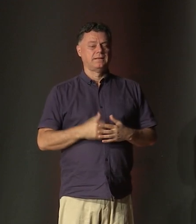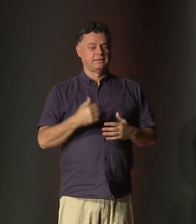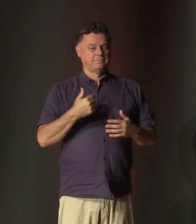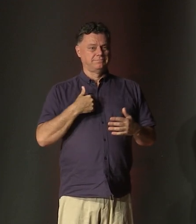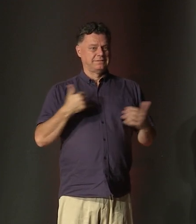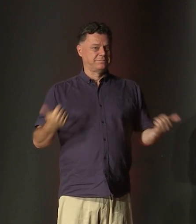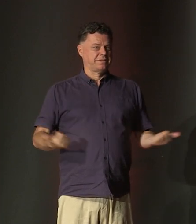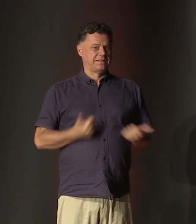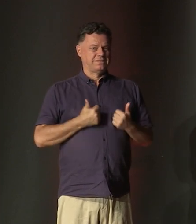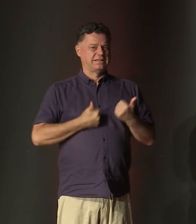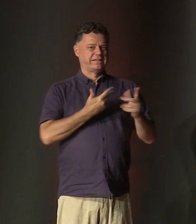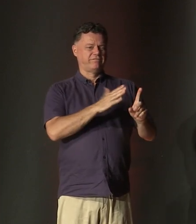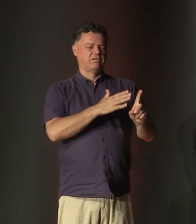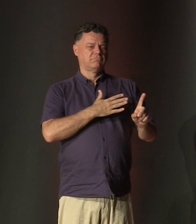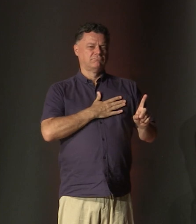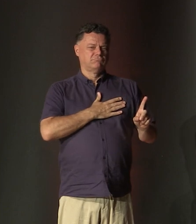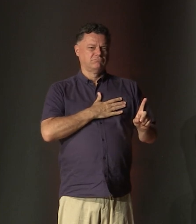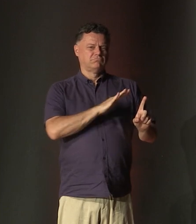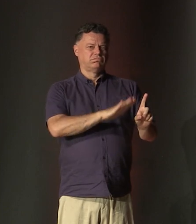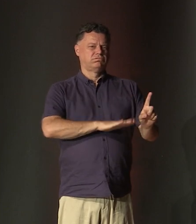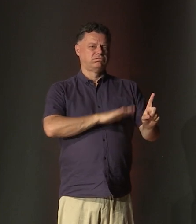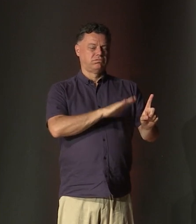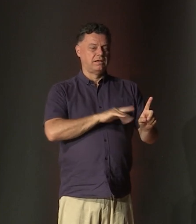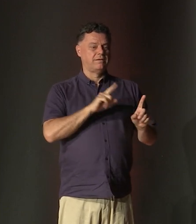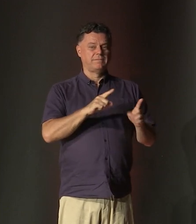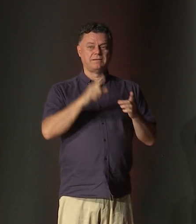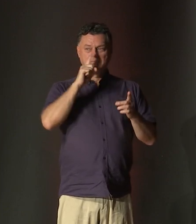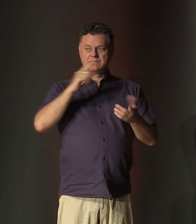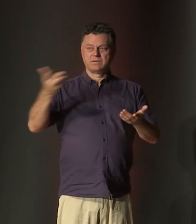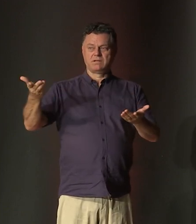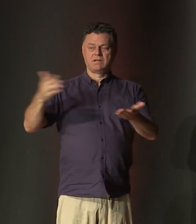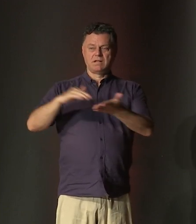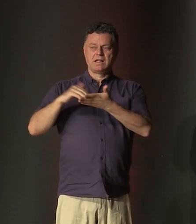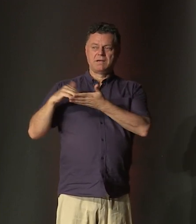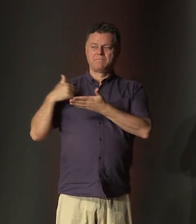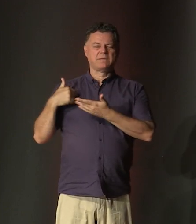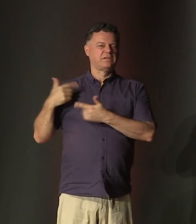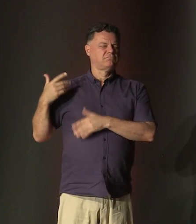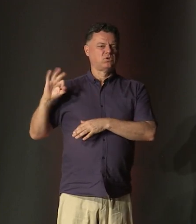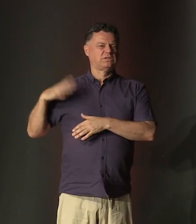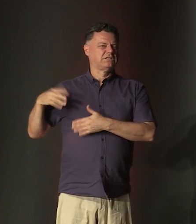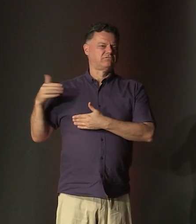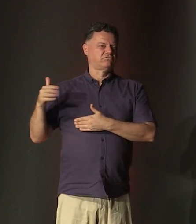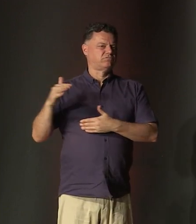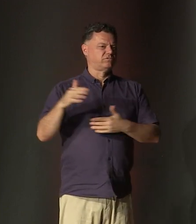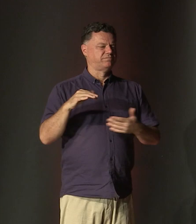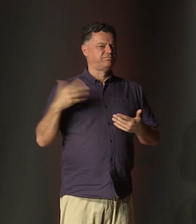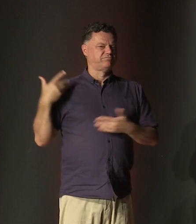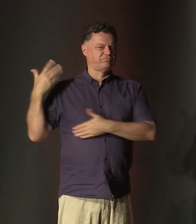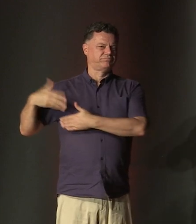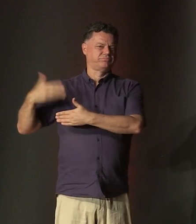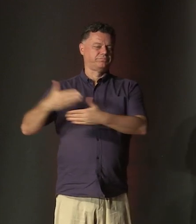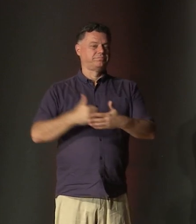to her. But I wasn't letting a lot of compassion flow in. My mother would call and